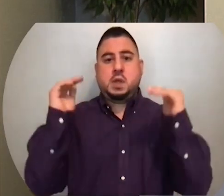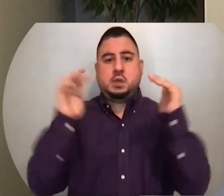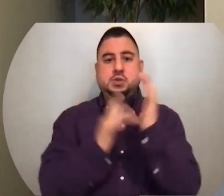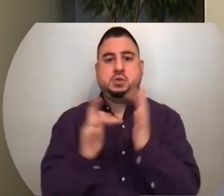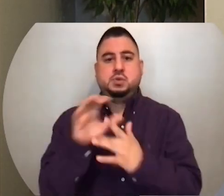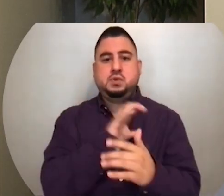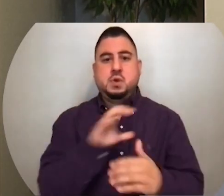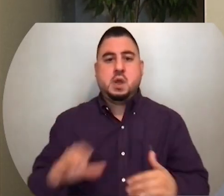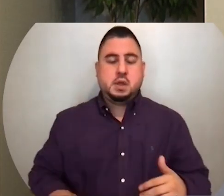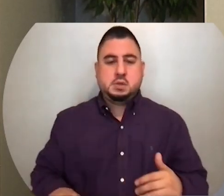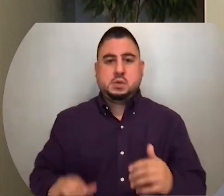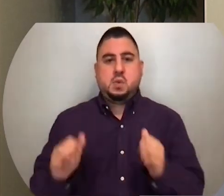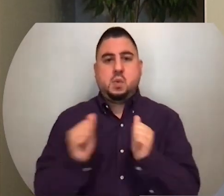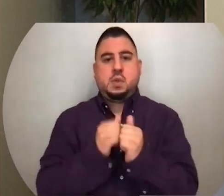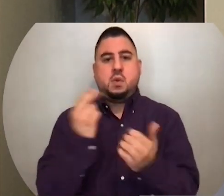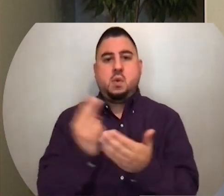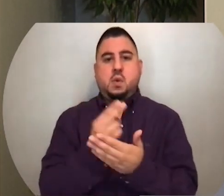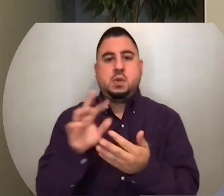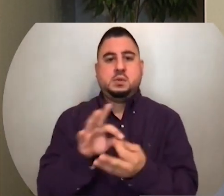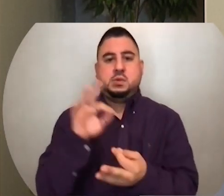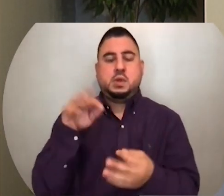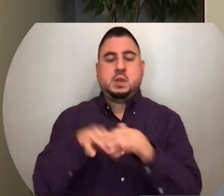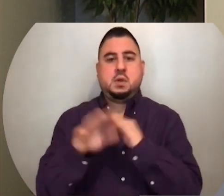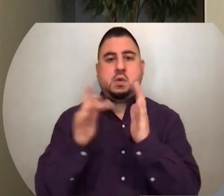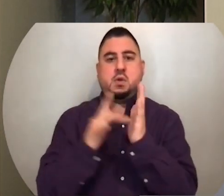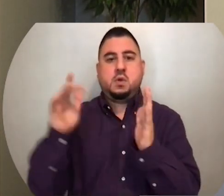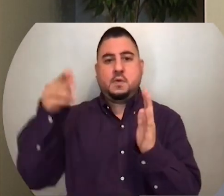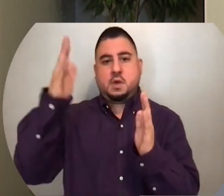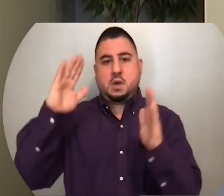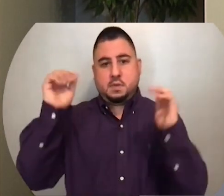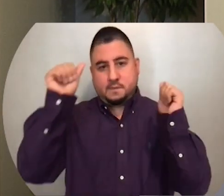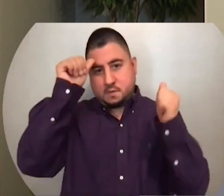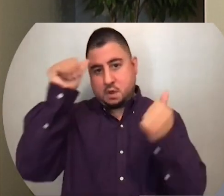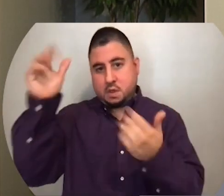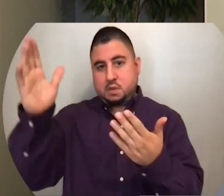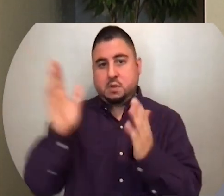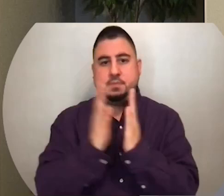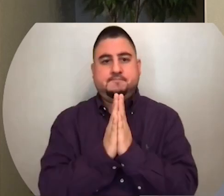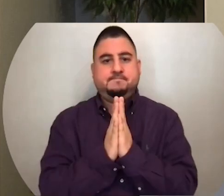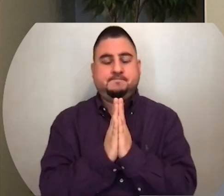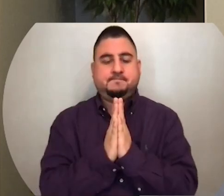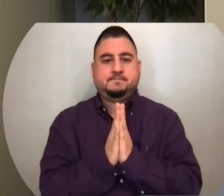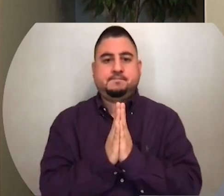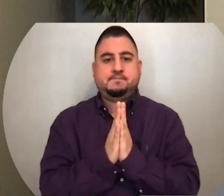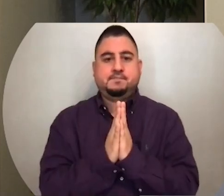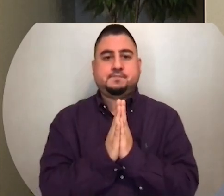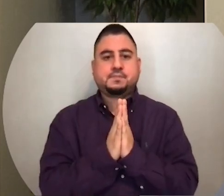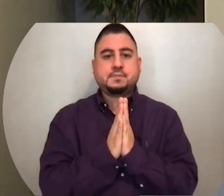High, Jesus Christ, with the Holy Spirit, in the glory of God the Father. Amen.